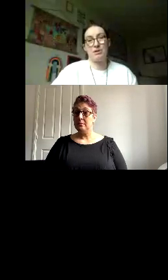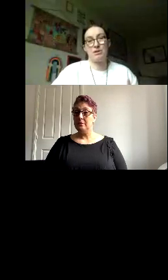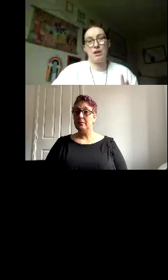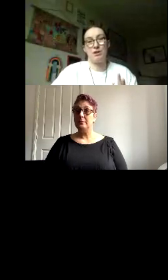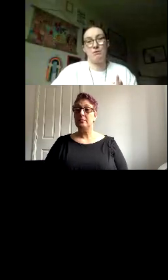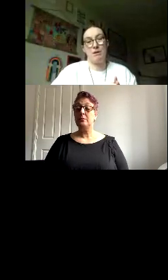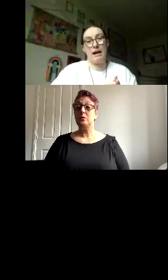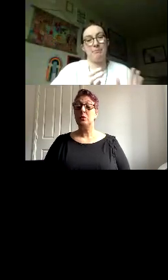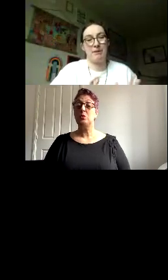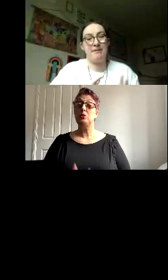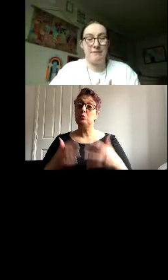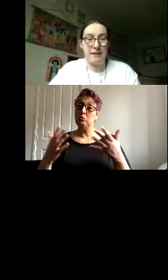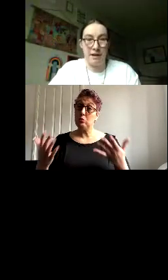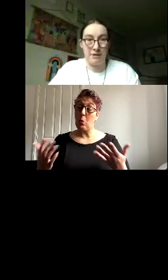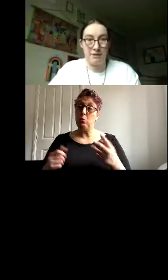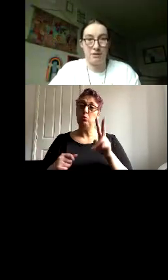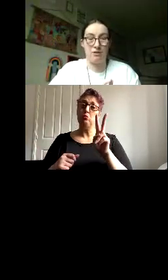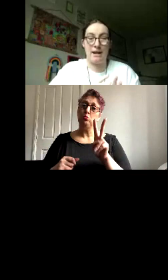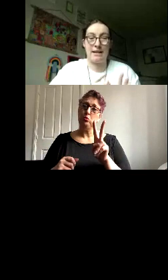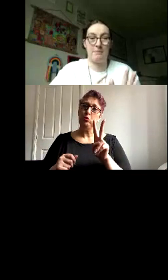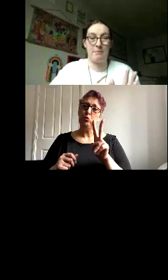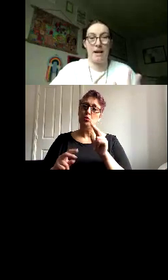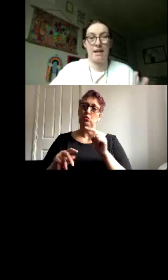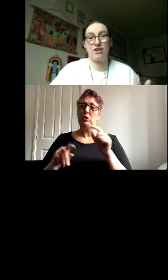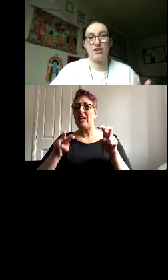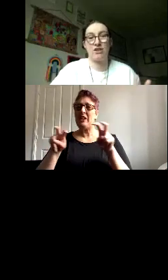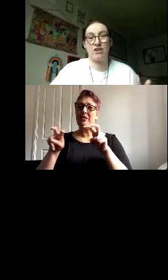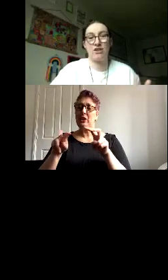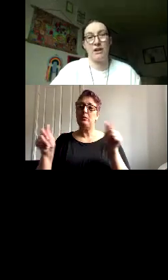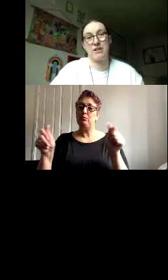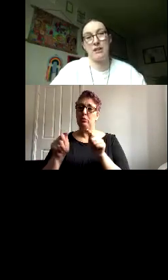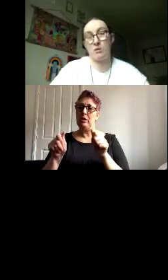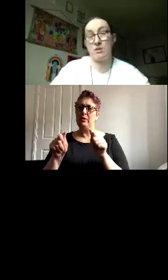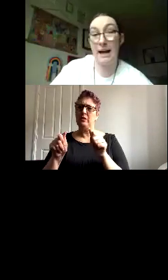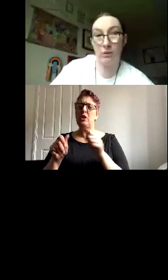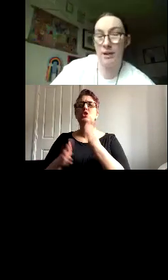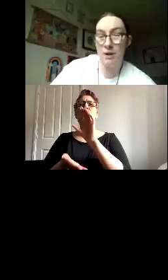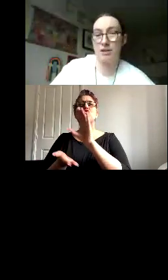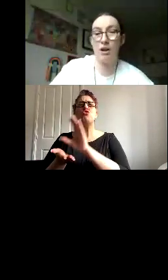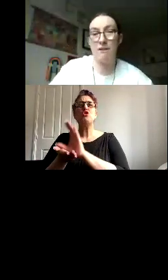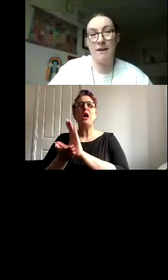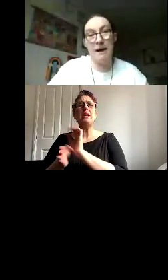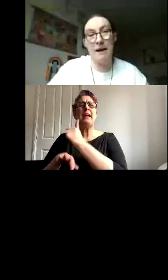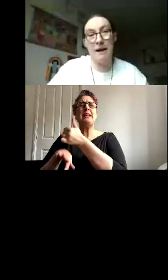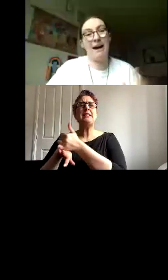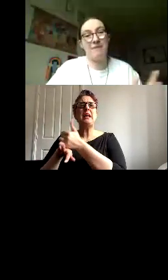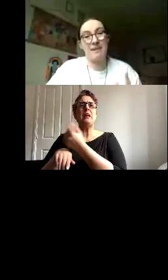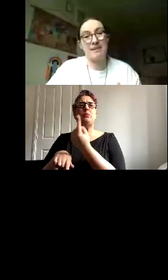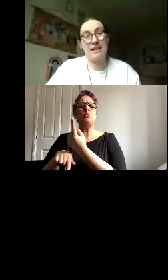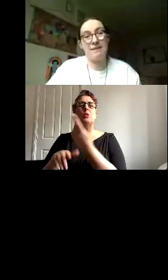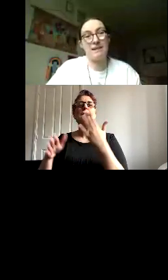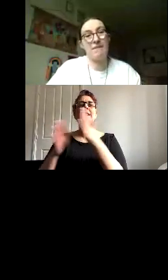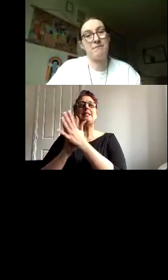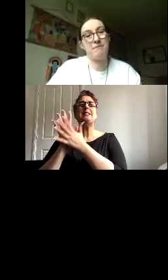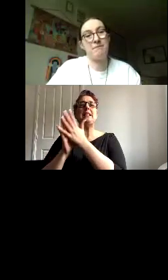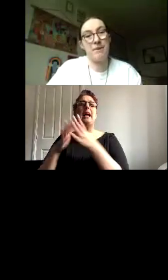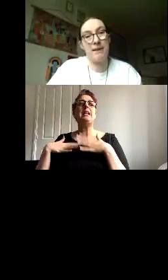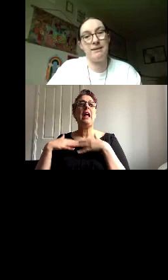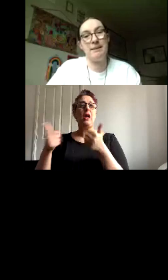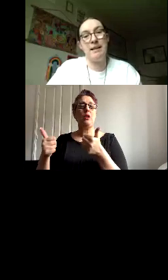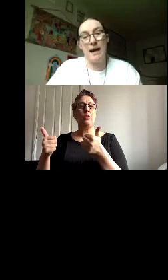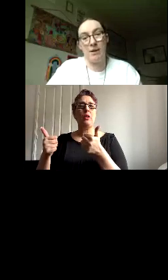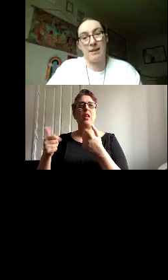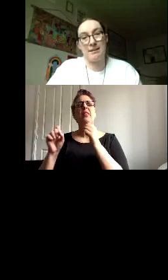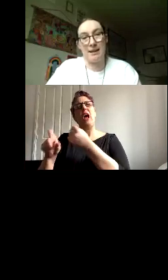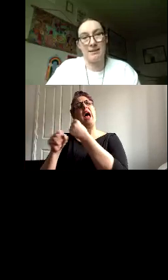They were just two brief vids created by a charity called Sign Health, which does a lot of advocacy for deaf people